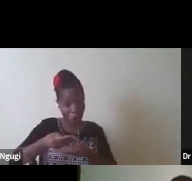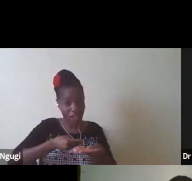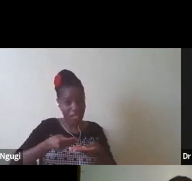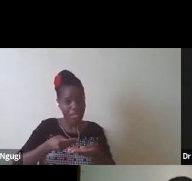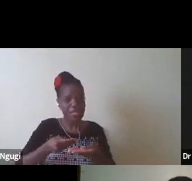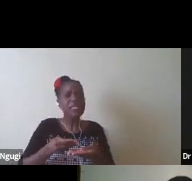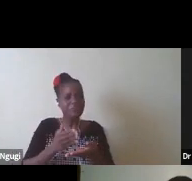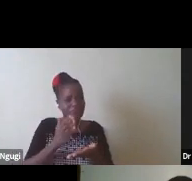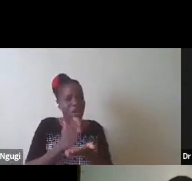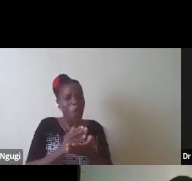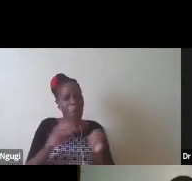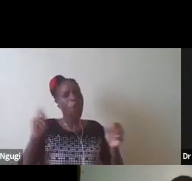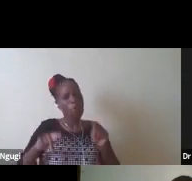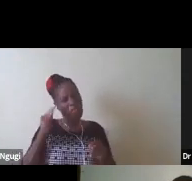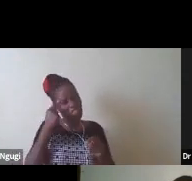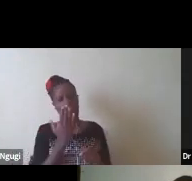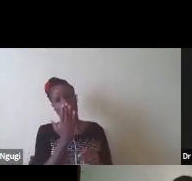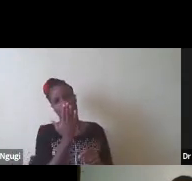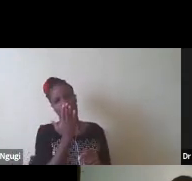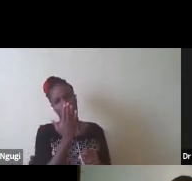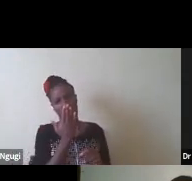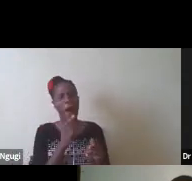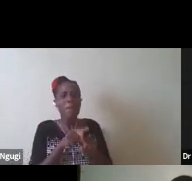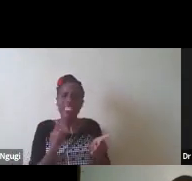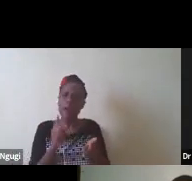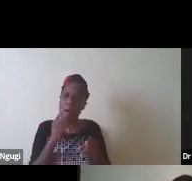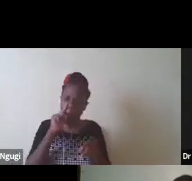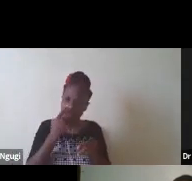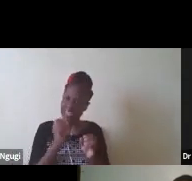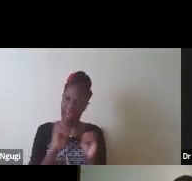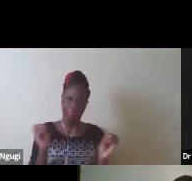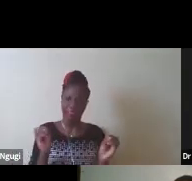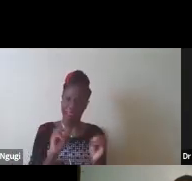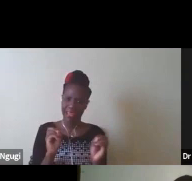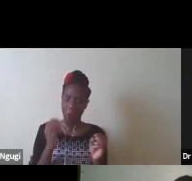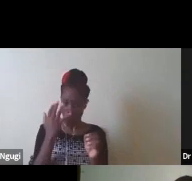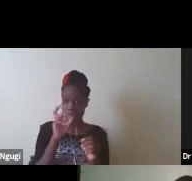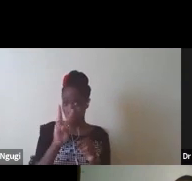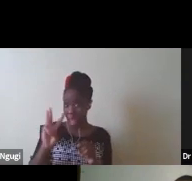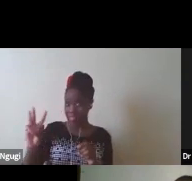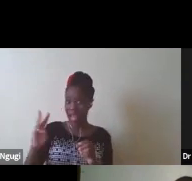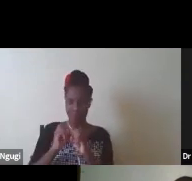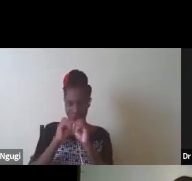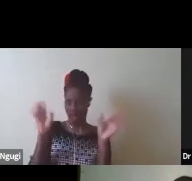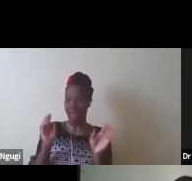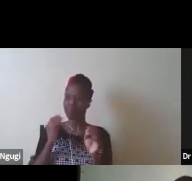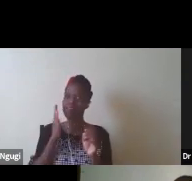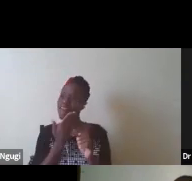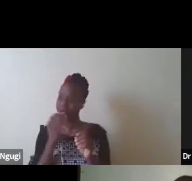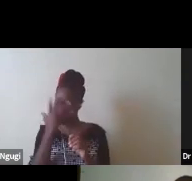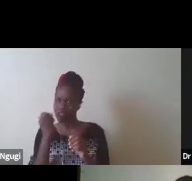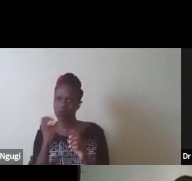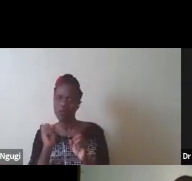bit dull. But I know the website has been very active in making it very innovative. Can it be made better to